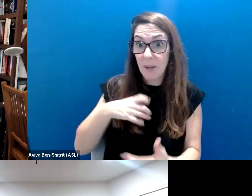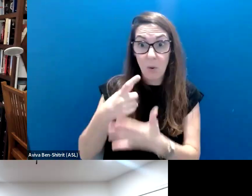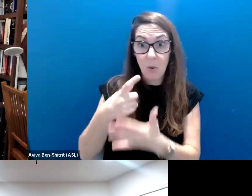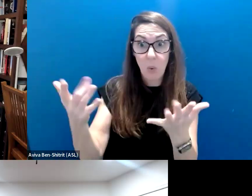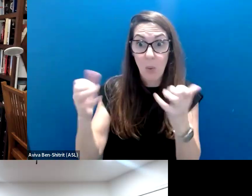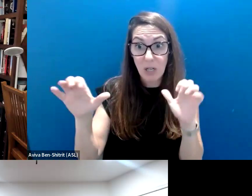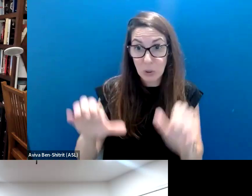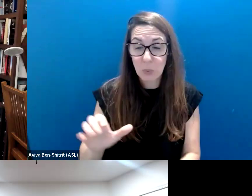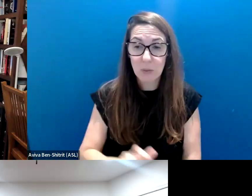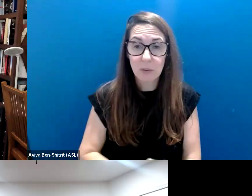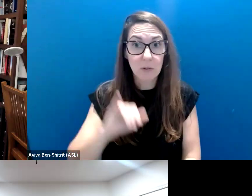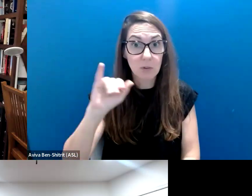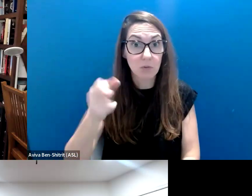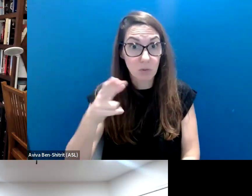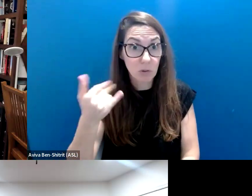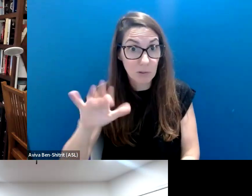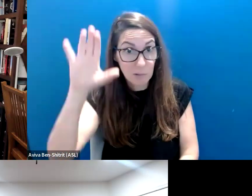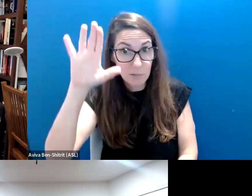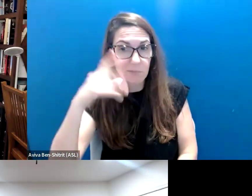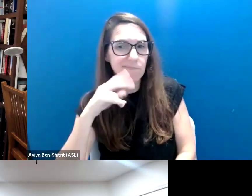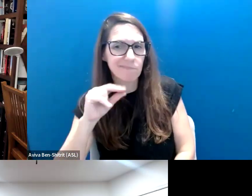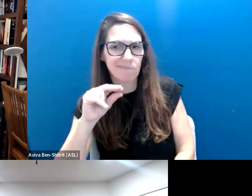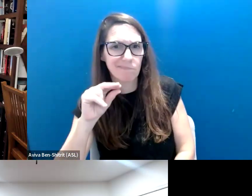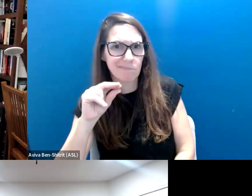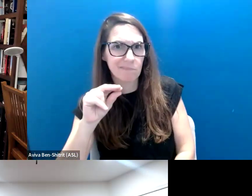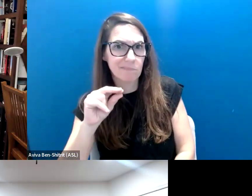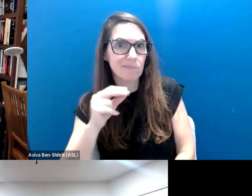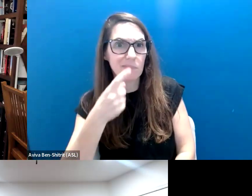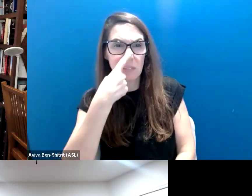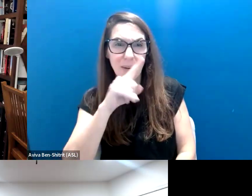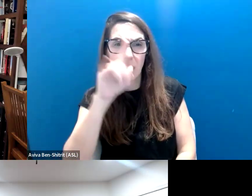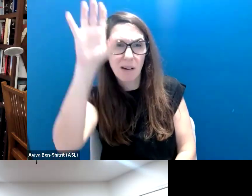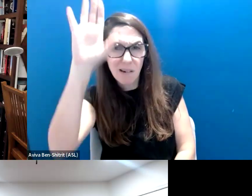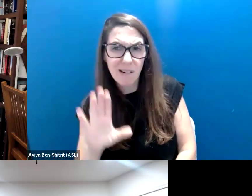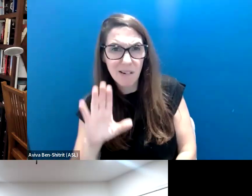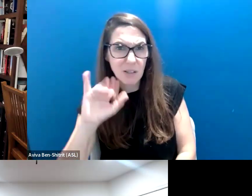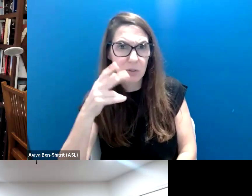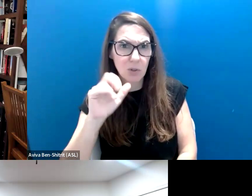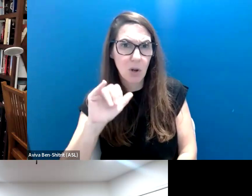Dan. Josh, is your hand still up? Okay. Would someone help Josh put his hand down? Alexis.